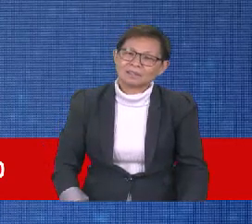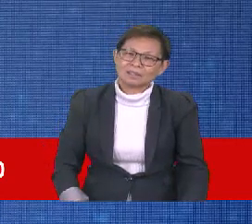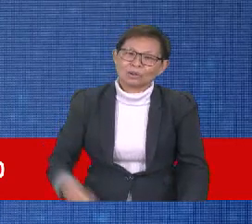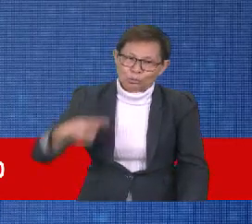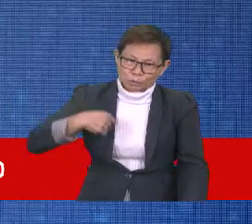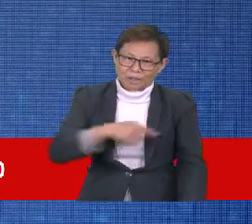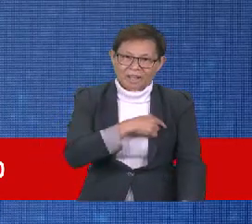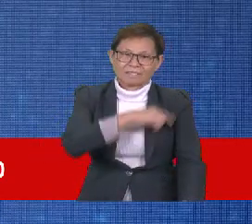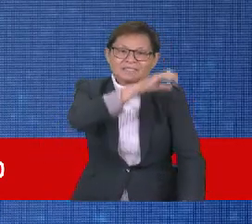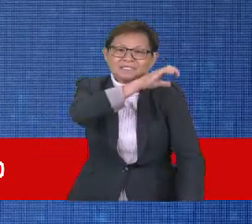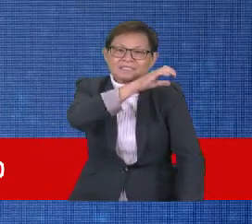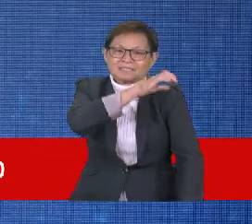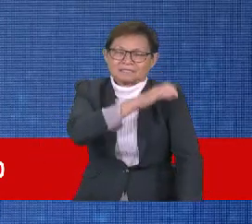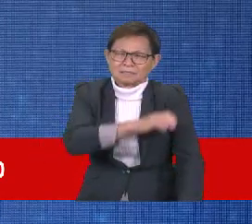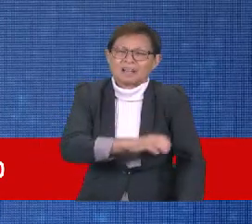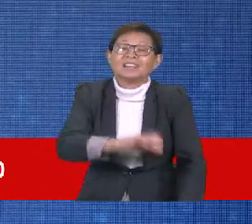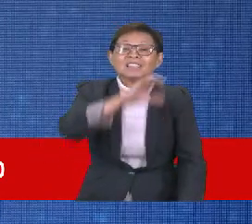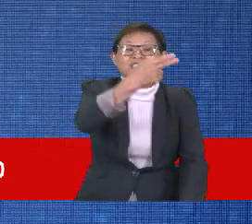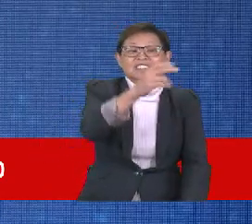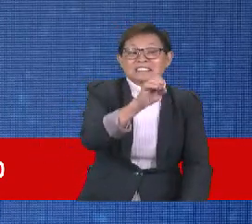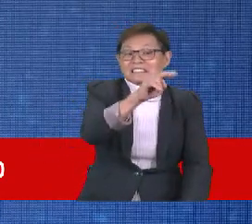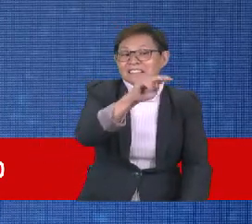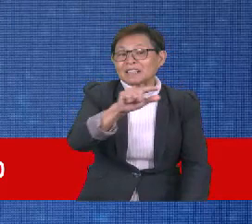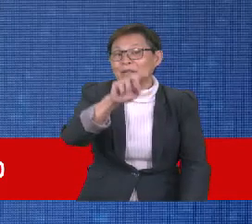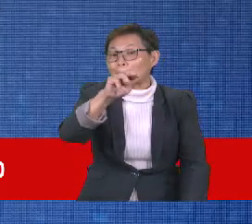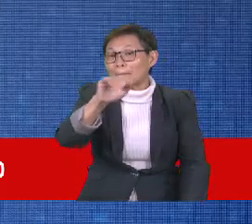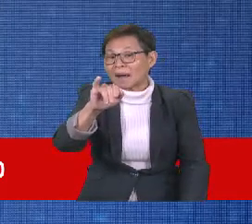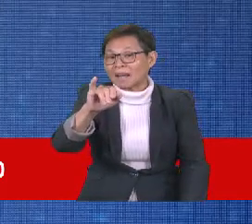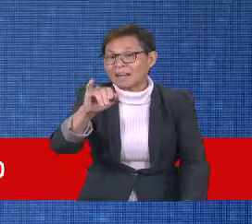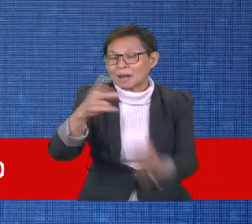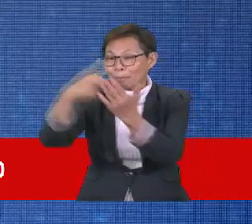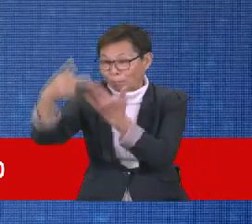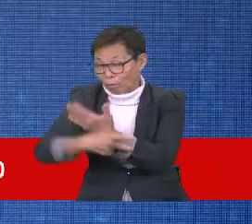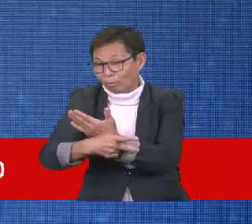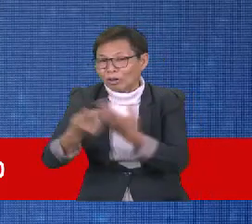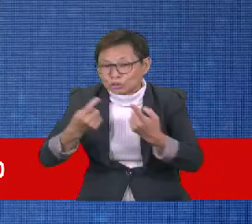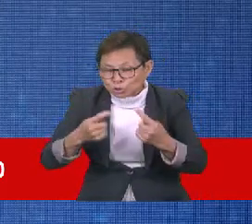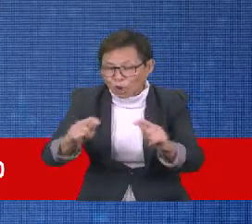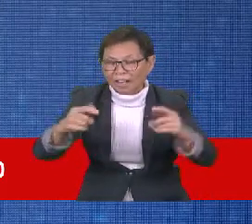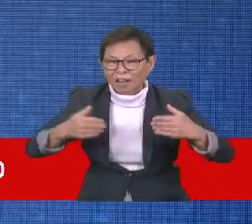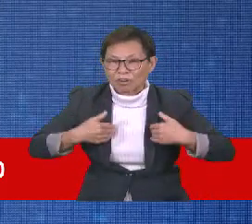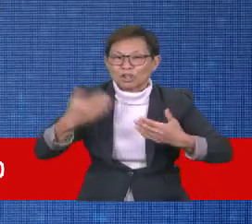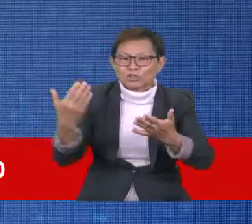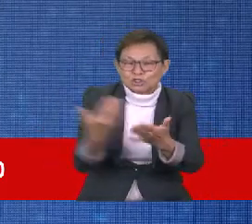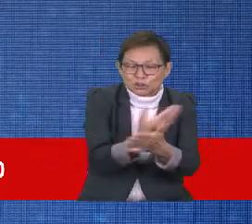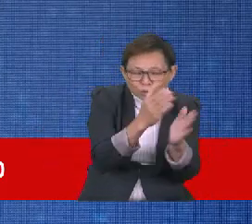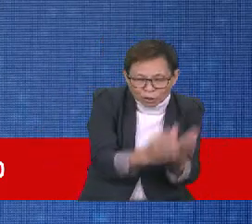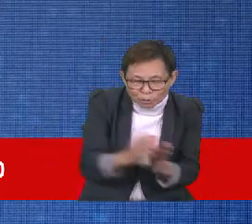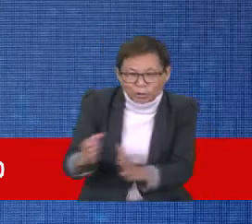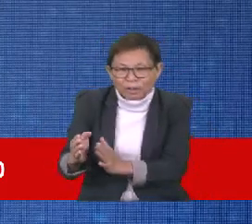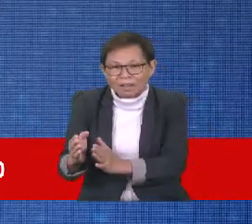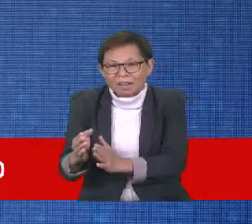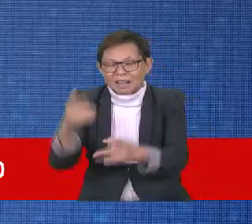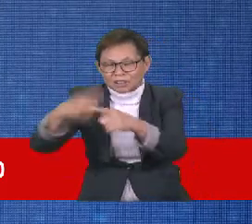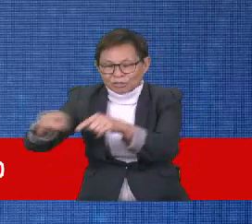We had, of course, the Chiang Mai initiative on trying to have new arrangements in the financial